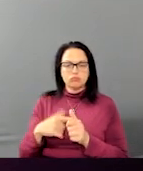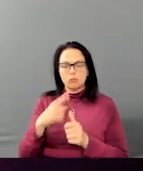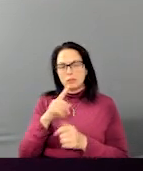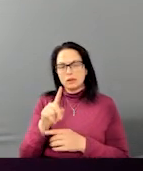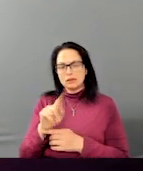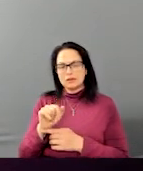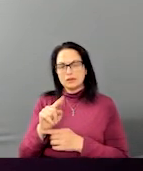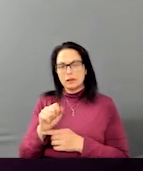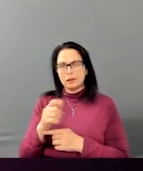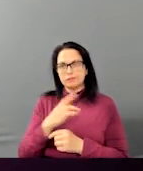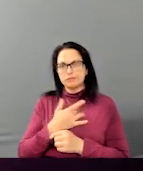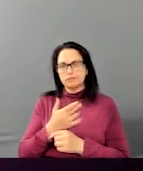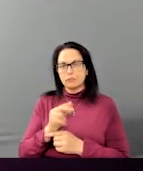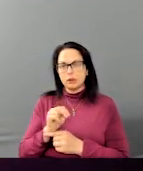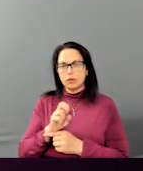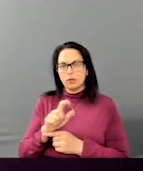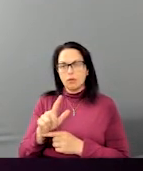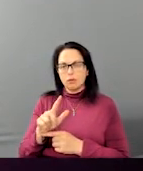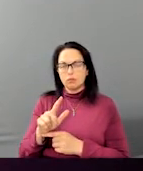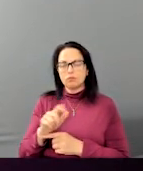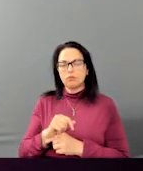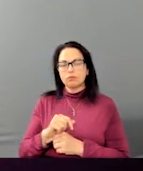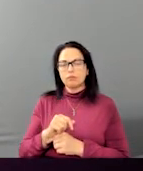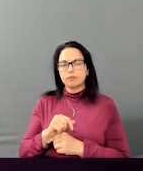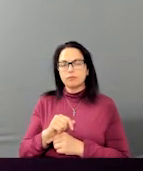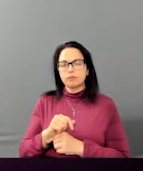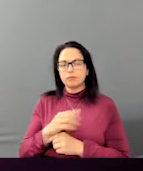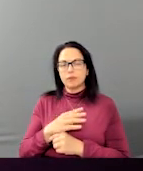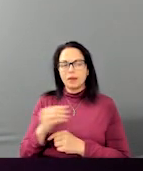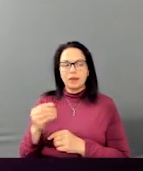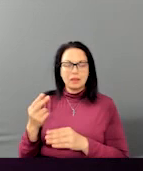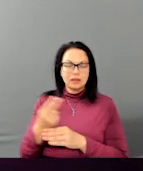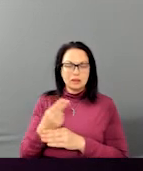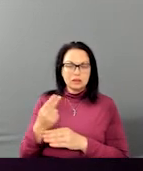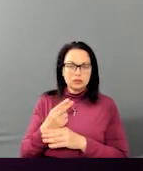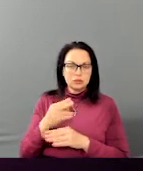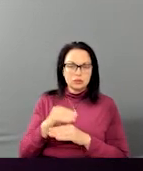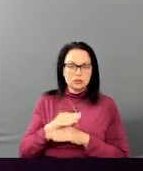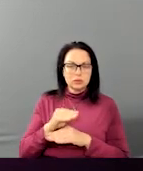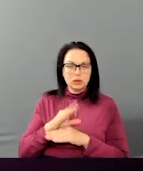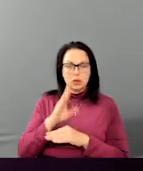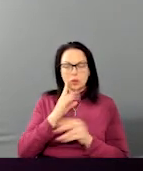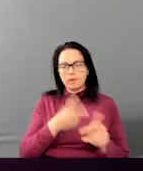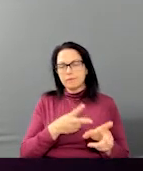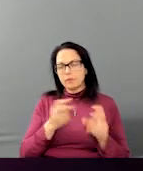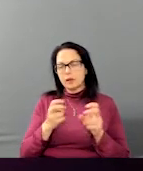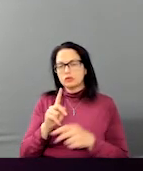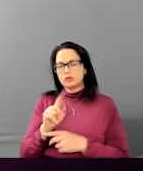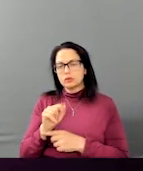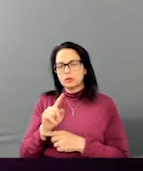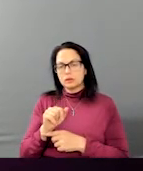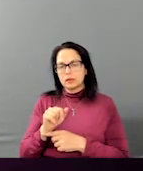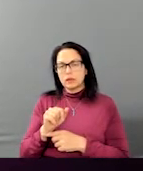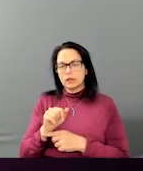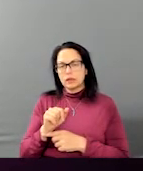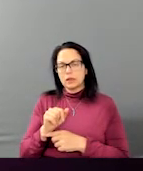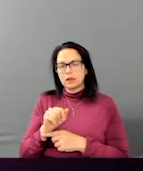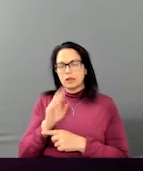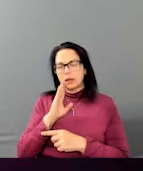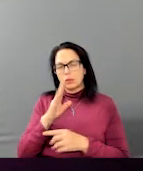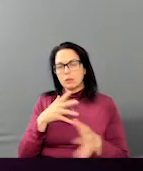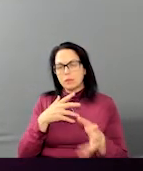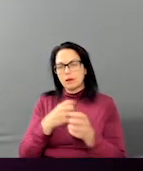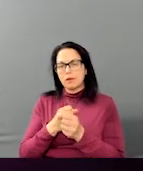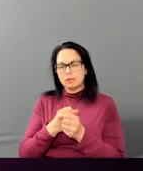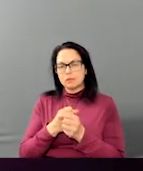null. And then in the use effect, we go and we fetch the data, and then the state is updated because we